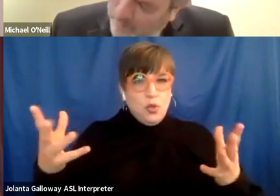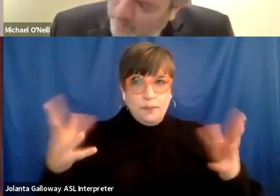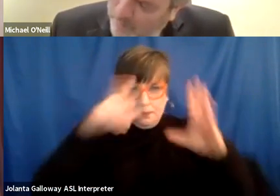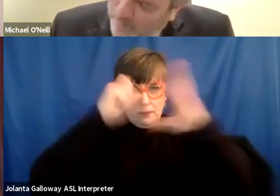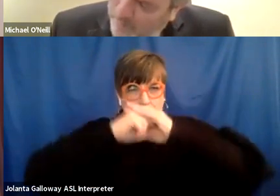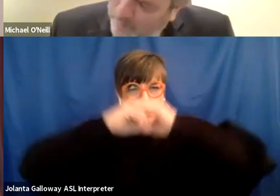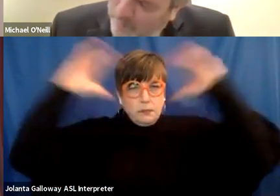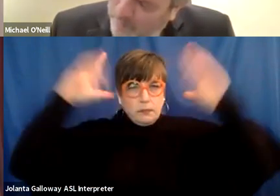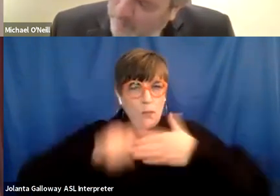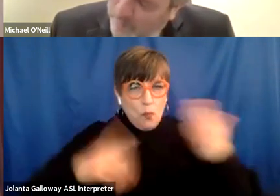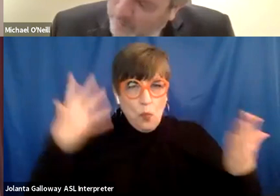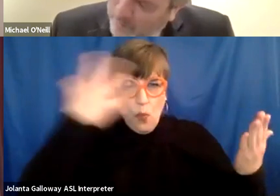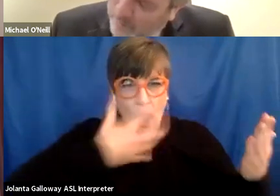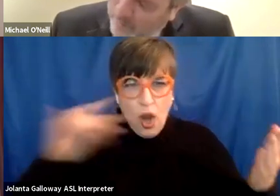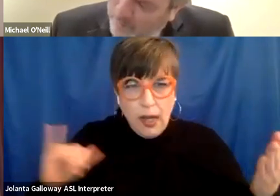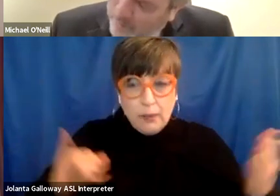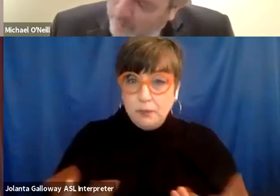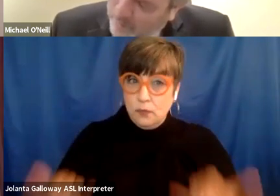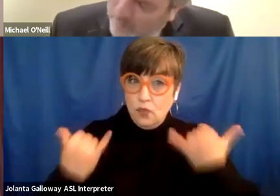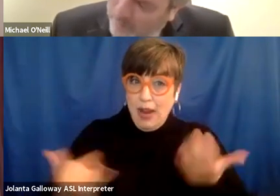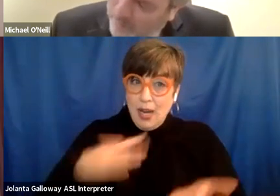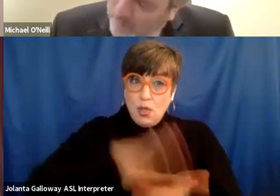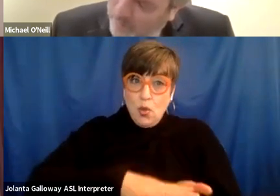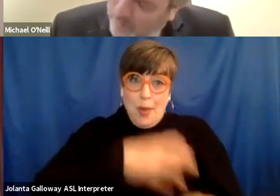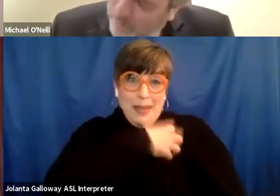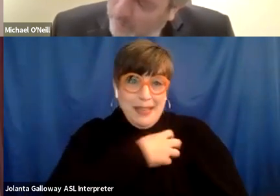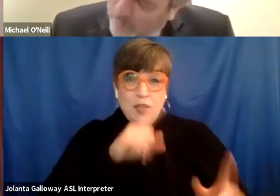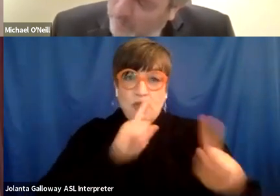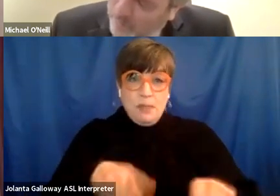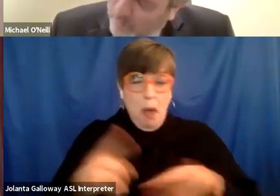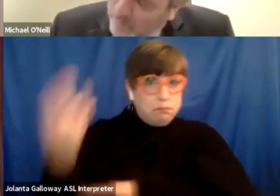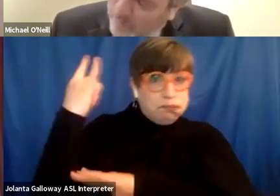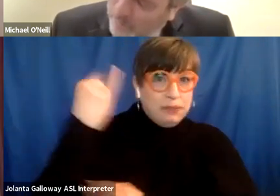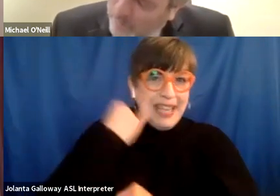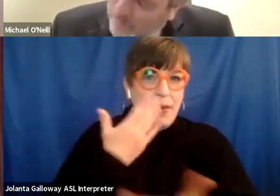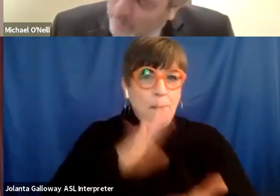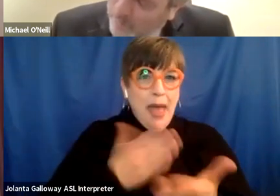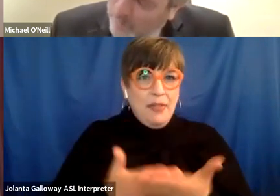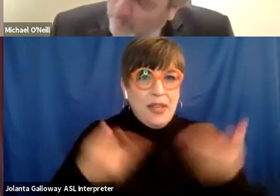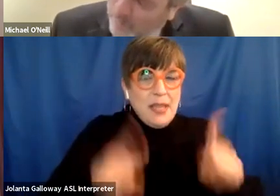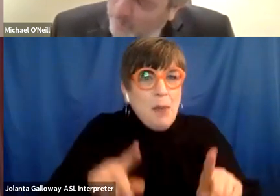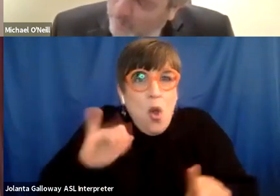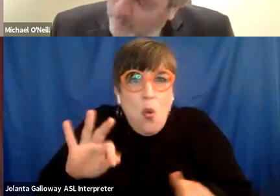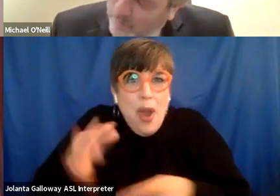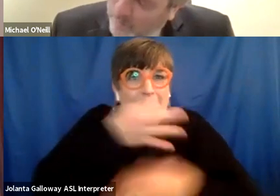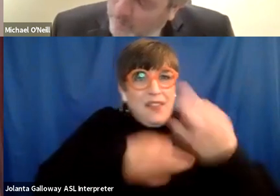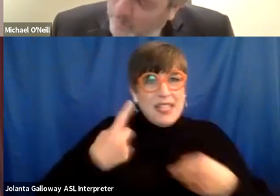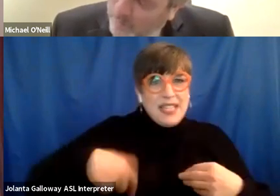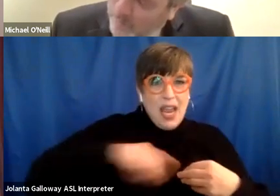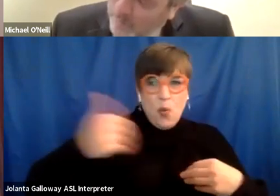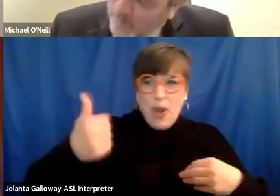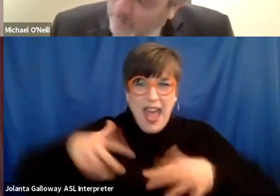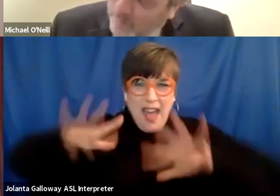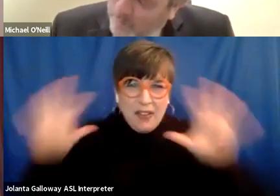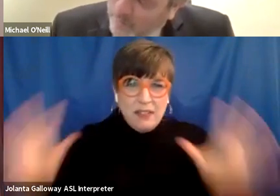like. Right now, we have school police who respond or react when bad things happen, But what if instead we had restorative